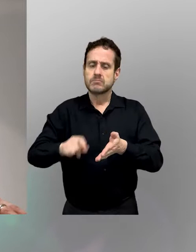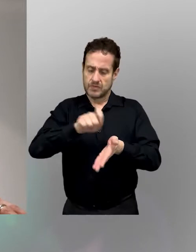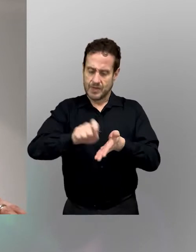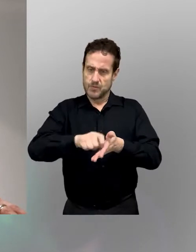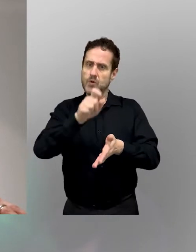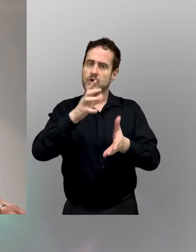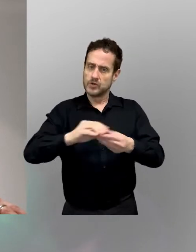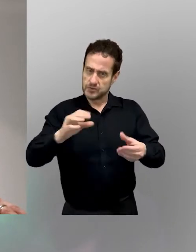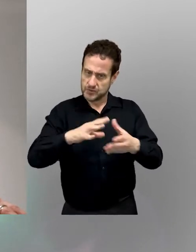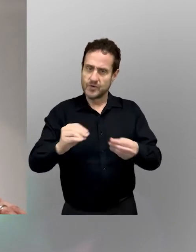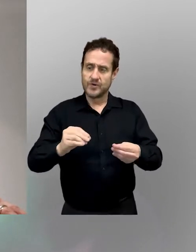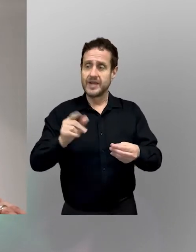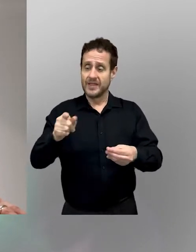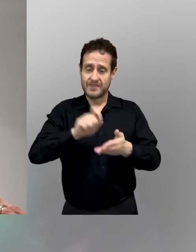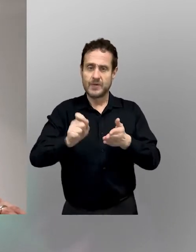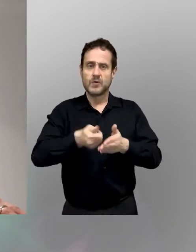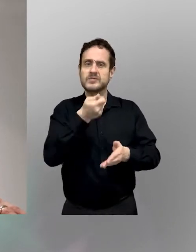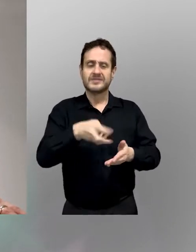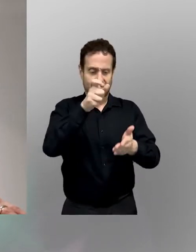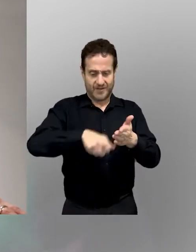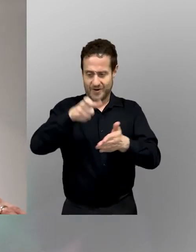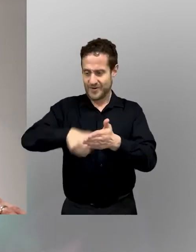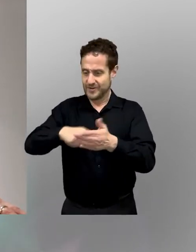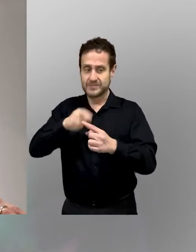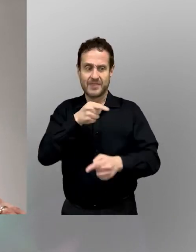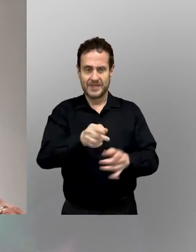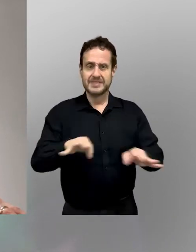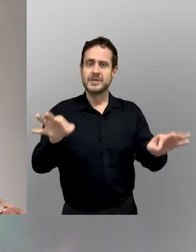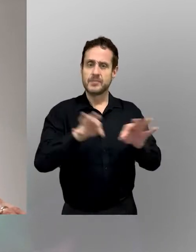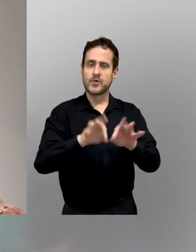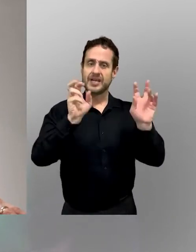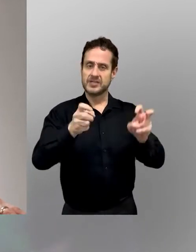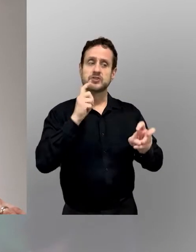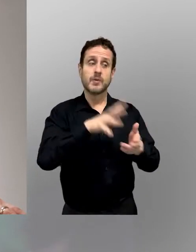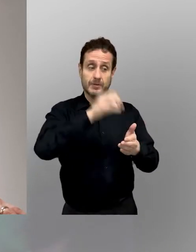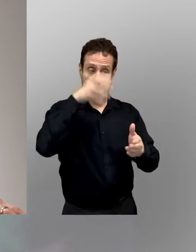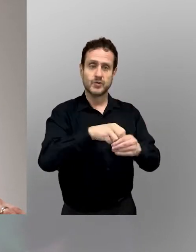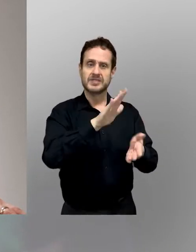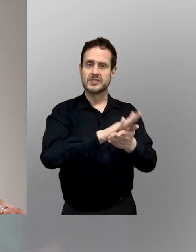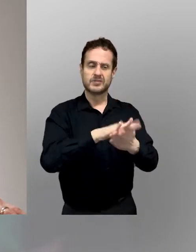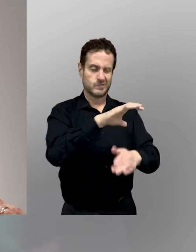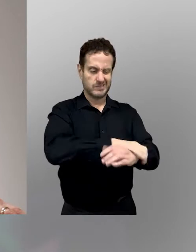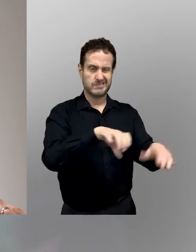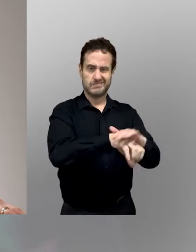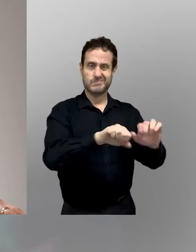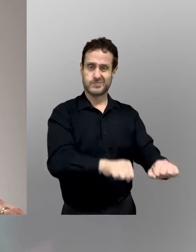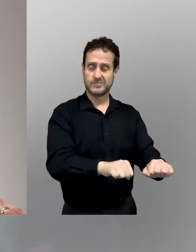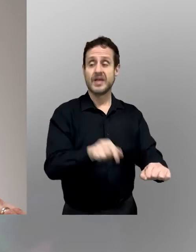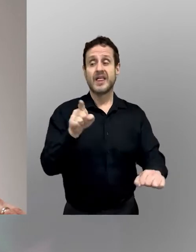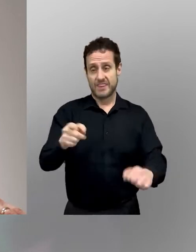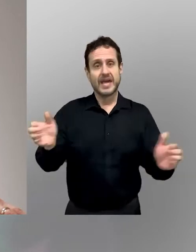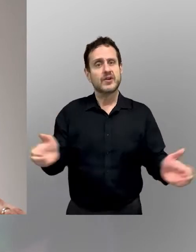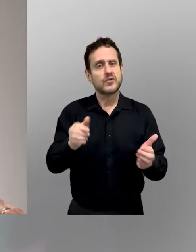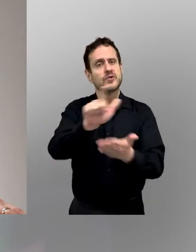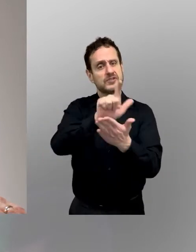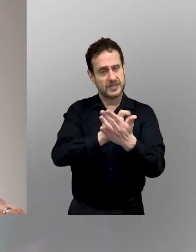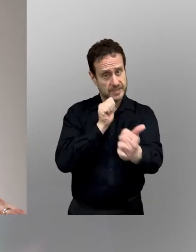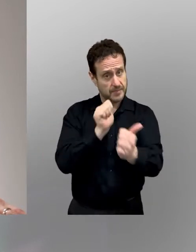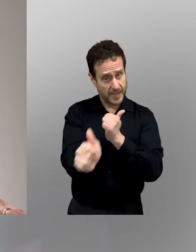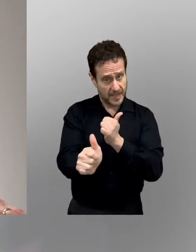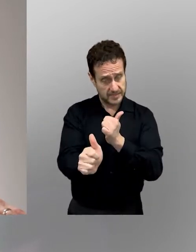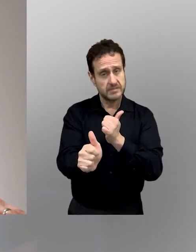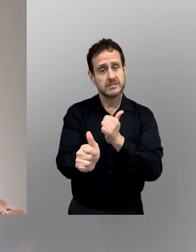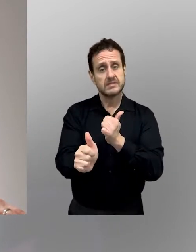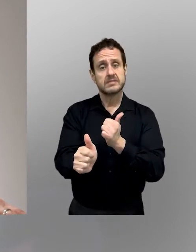journalism to the story, resulting in a compelling series on this critical issue. Those articles prompted the passage